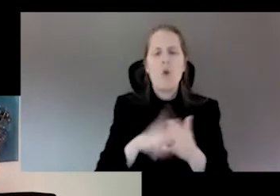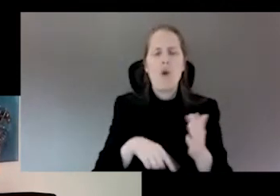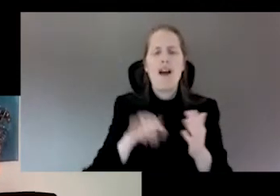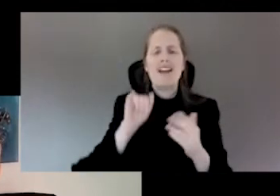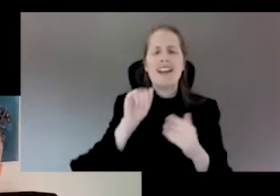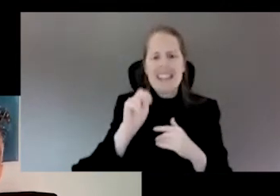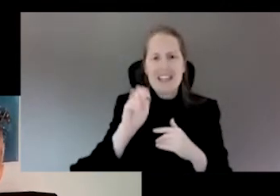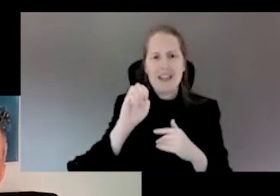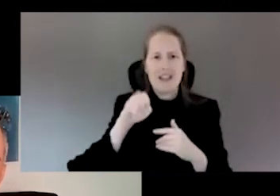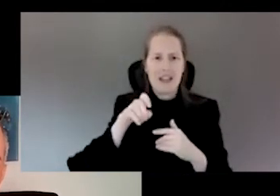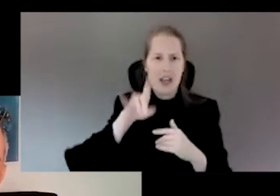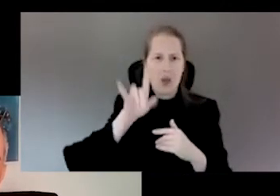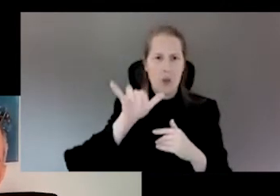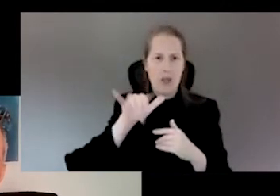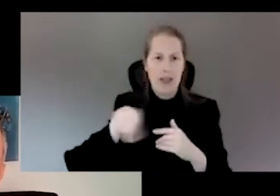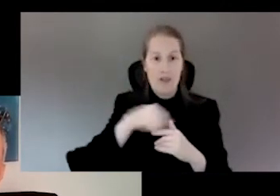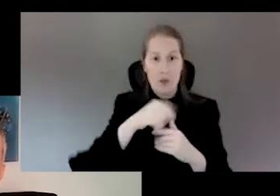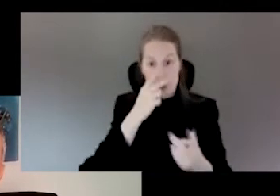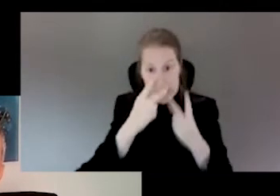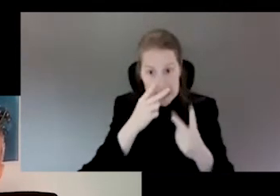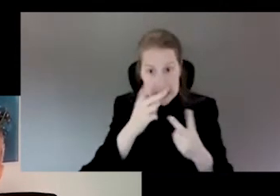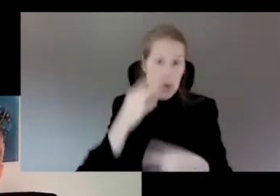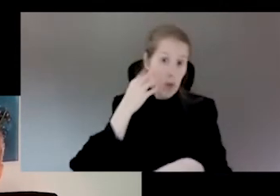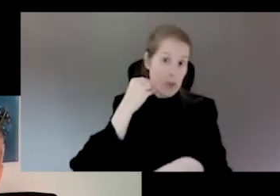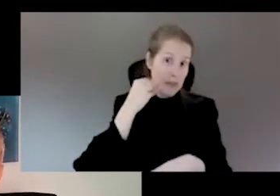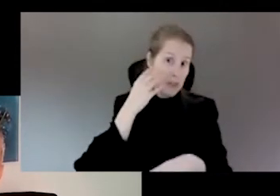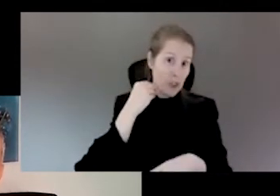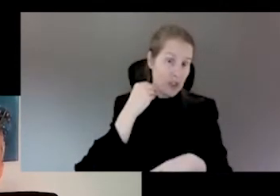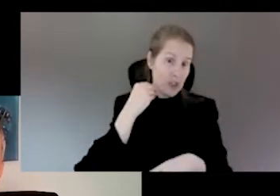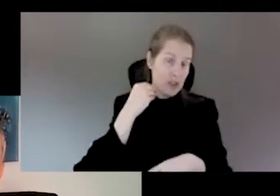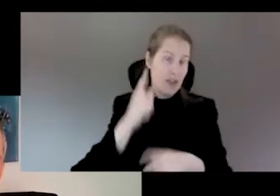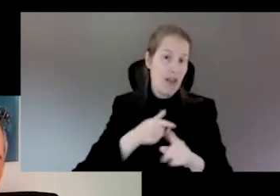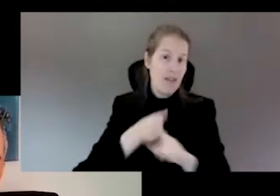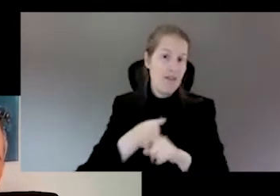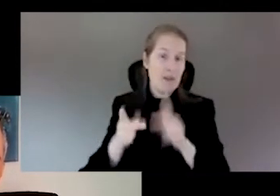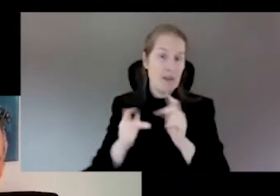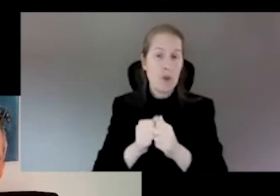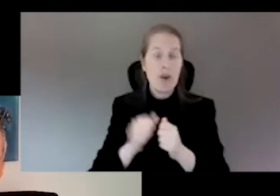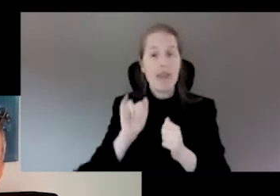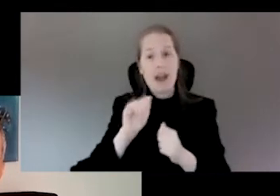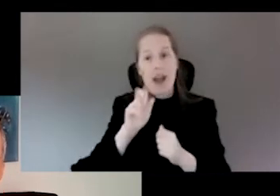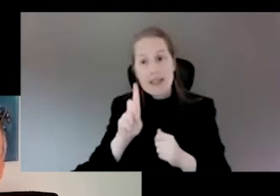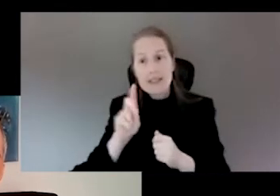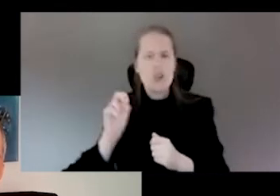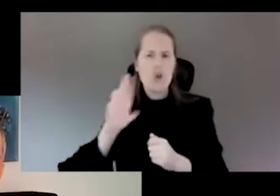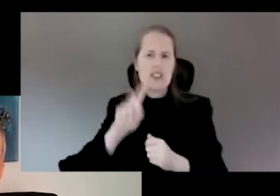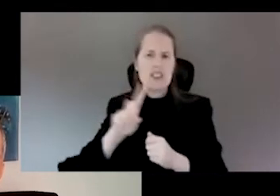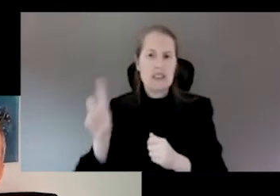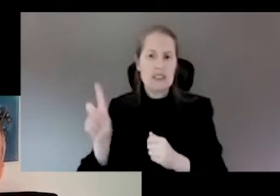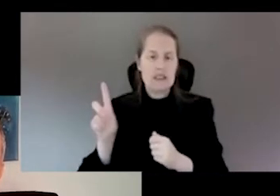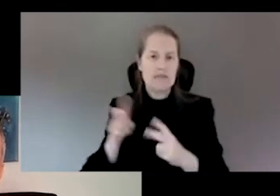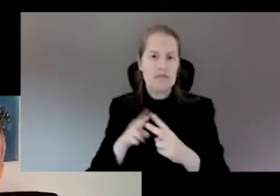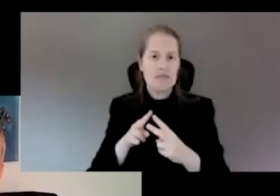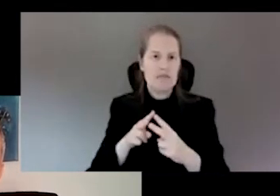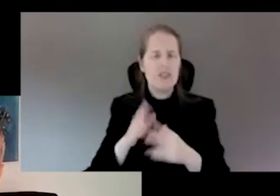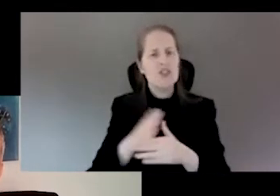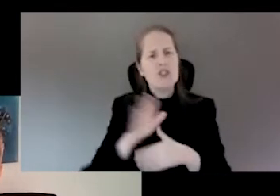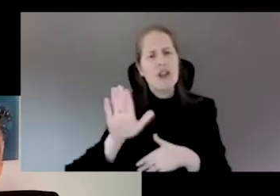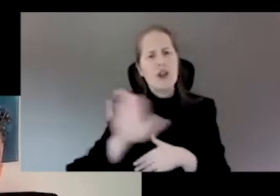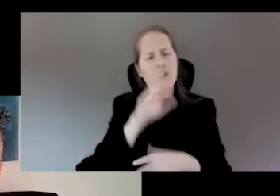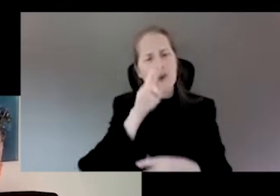experienced or seen that affect people with intellectual and developmental disabilities? And please share your perspectives